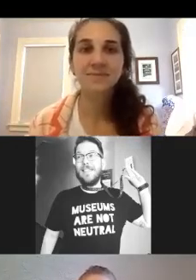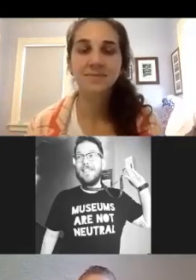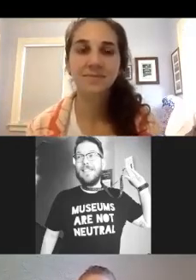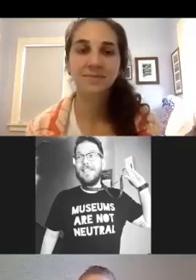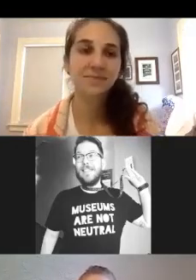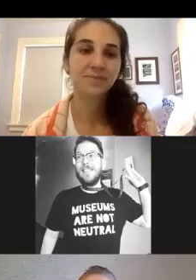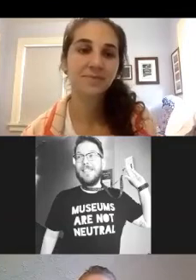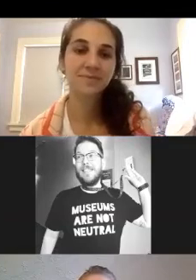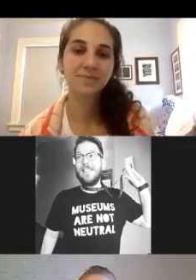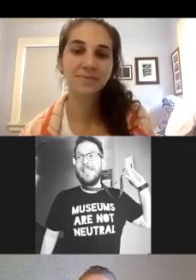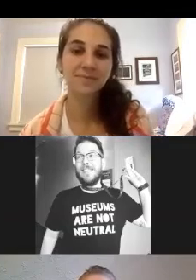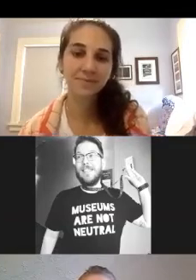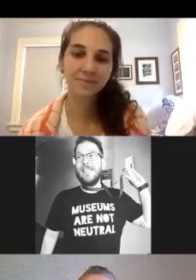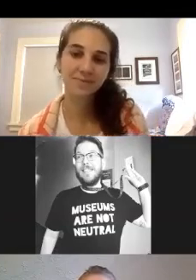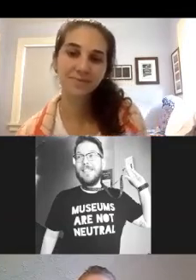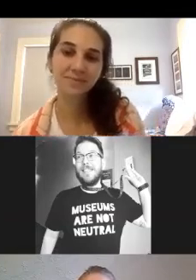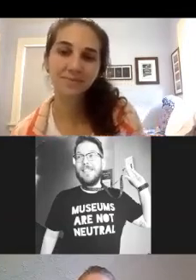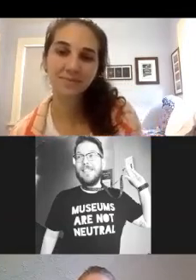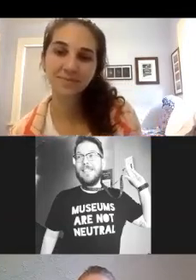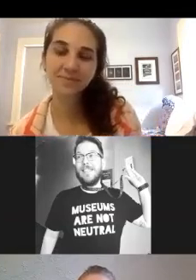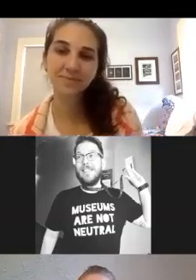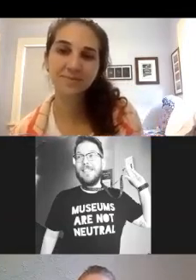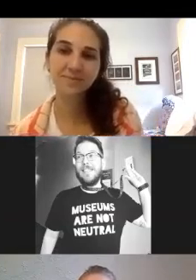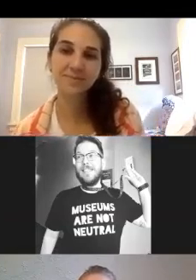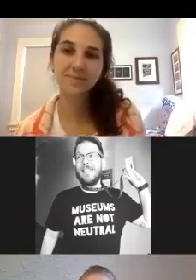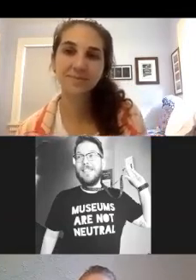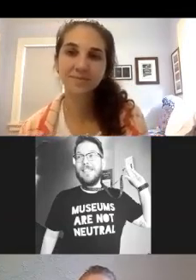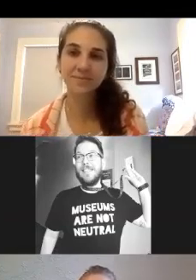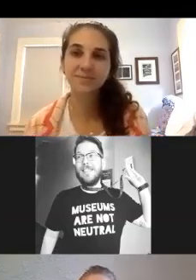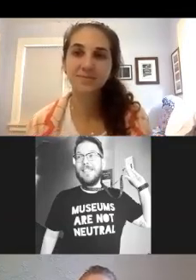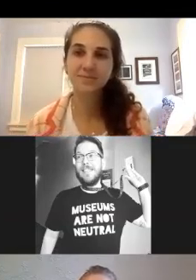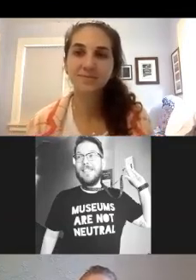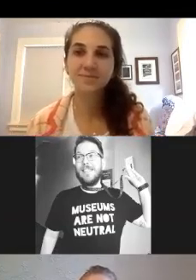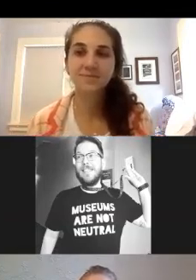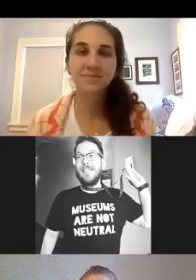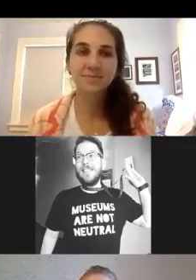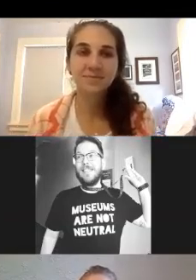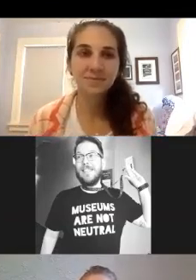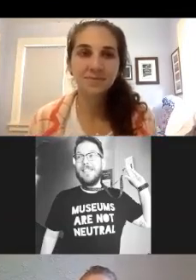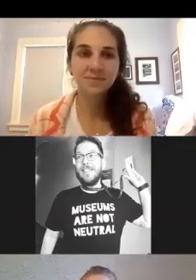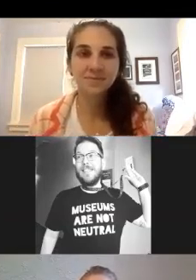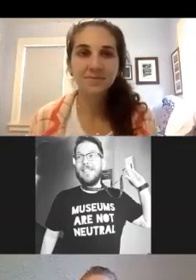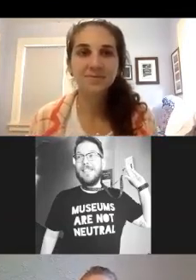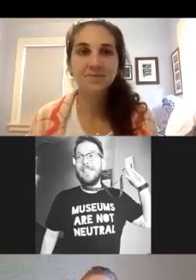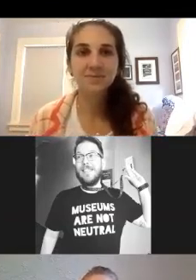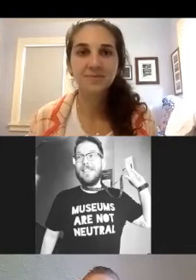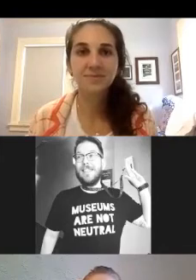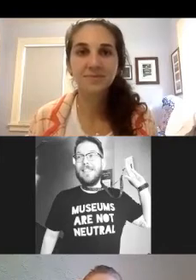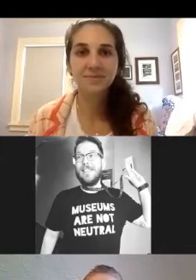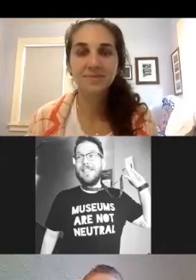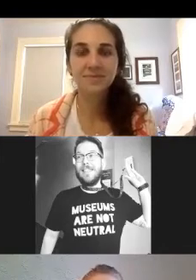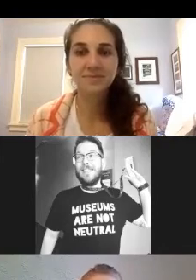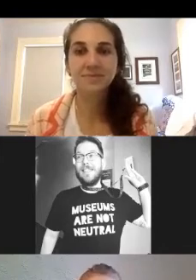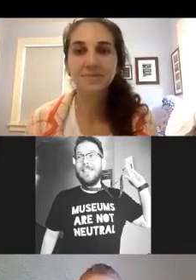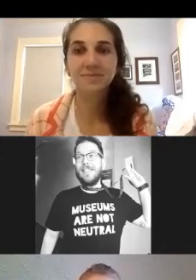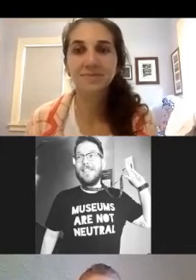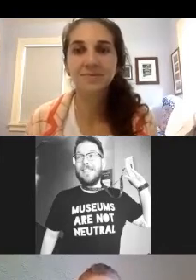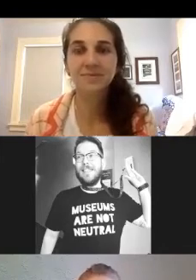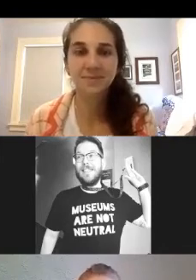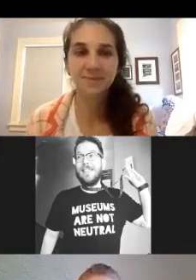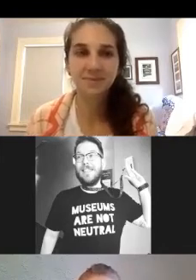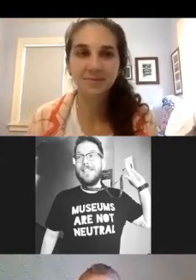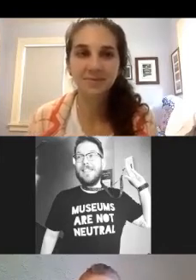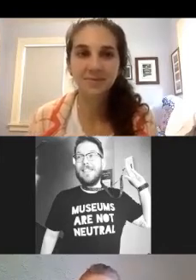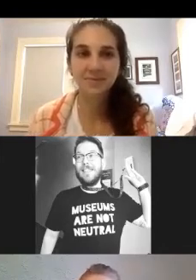combining theory, skill set, and practice to continually improve their own abilities for their